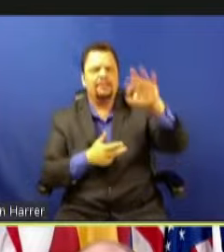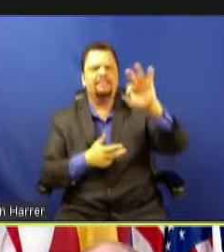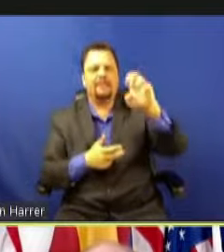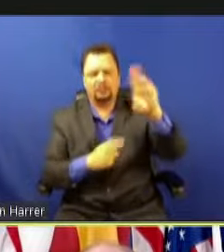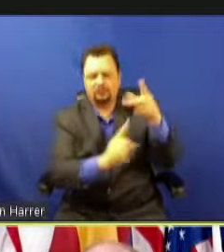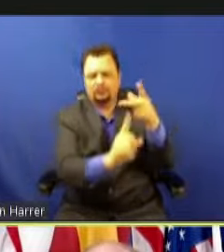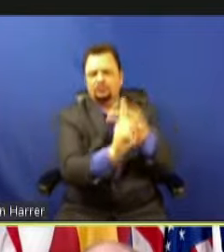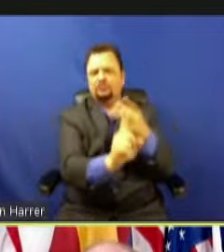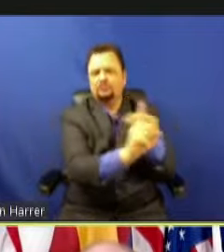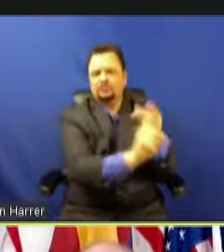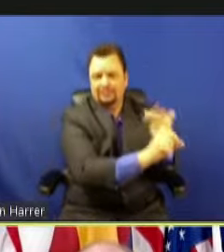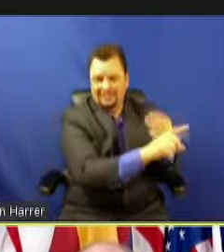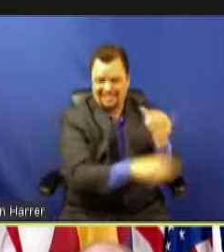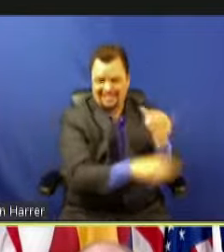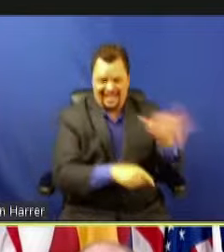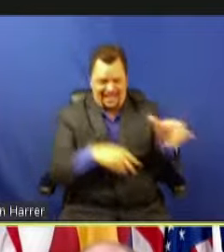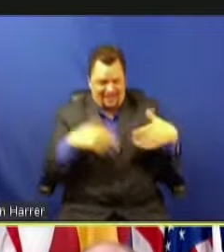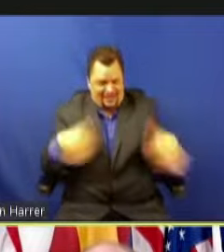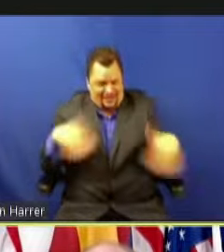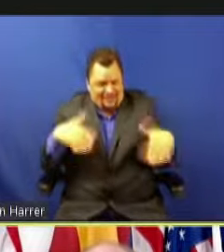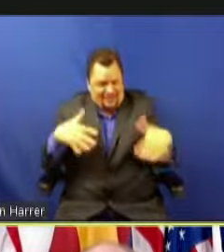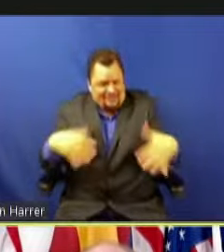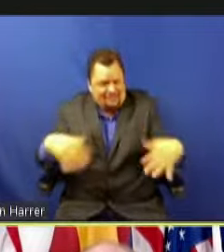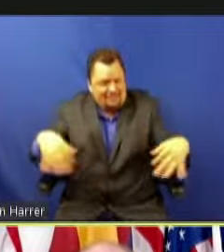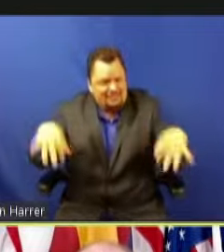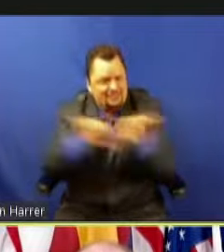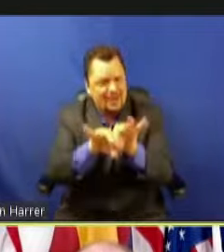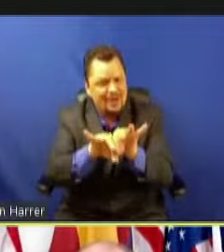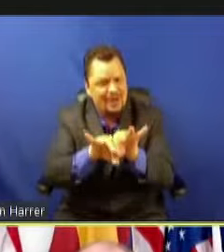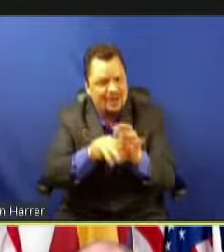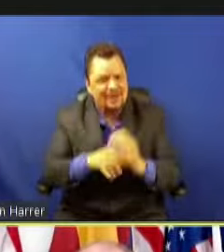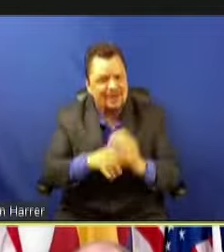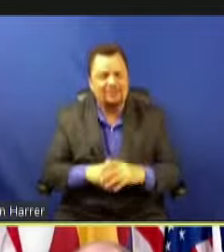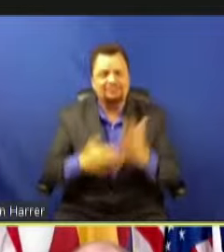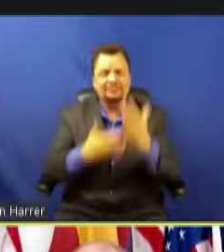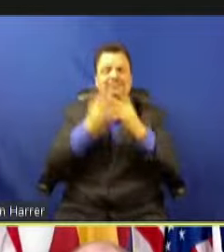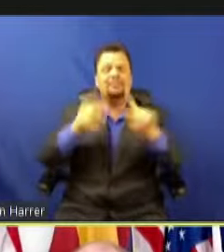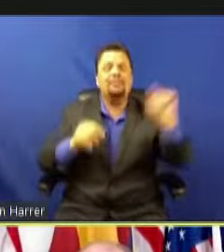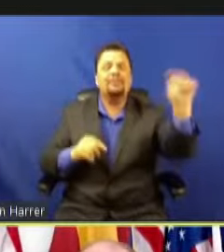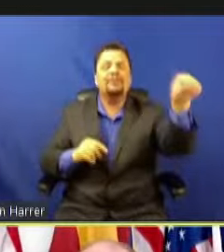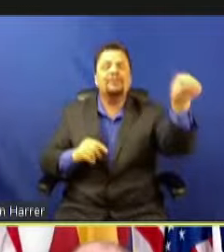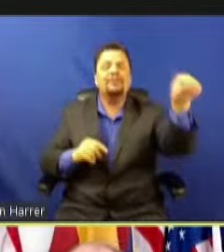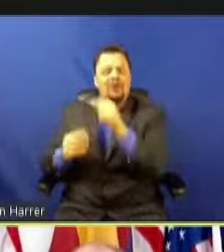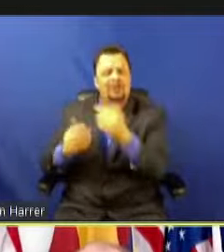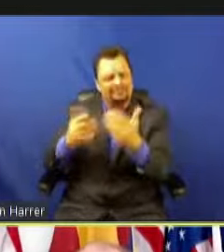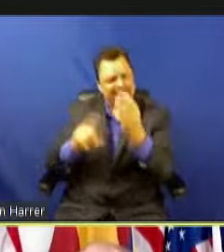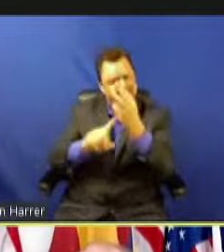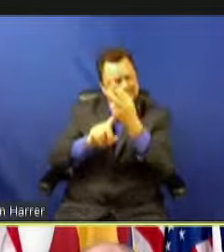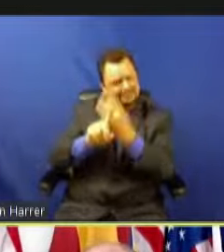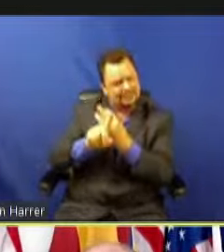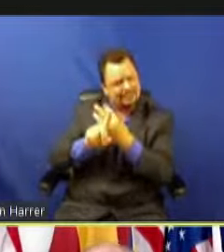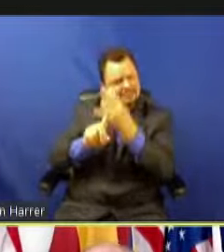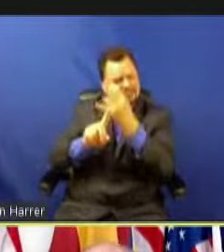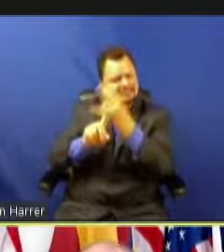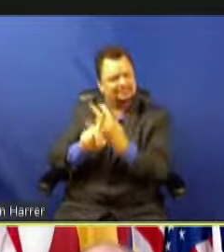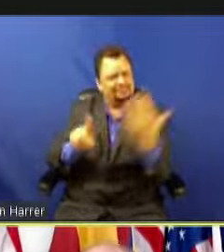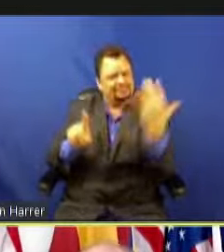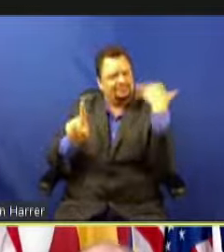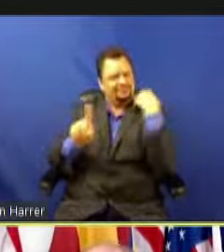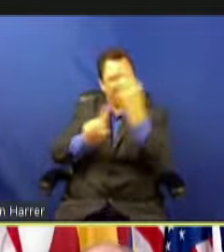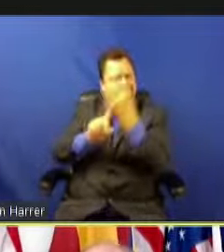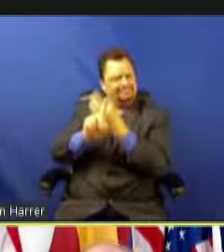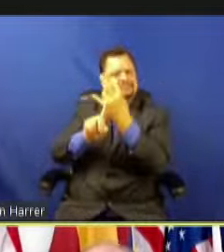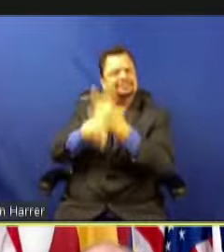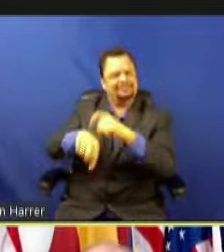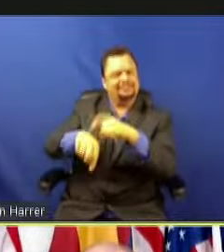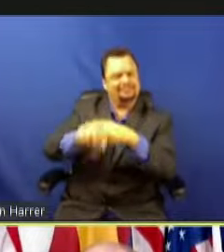needed even sooner, as in 6 months, 7 months for those who got the Pfizer vaccine. The Moderna vaccine is thus far showing longer enduring protection